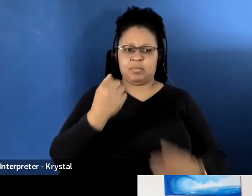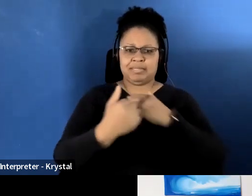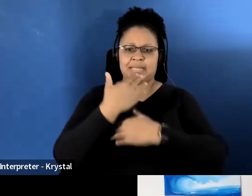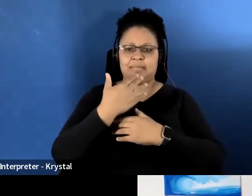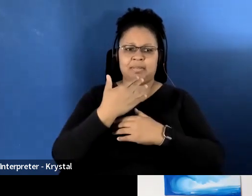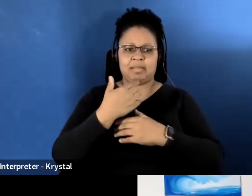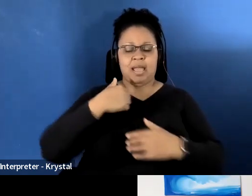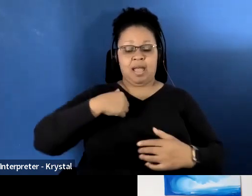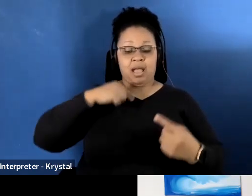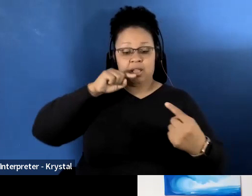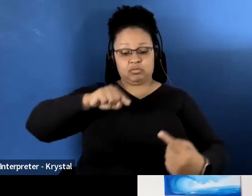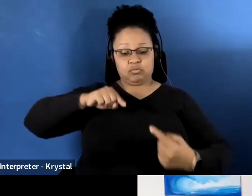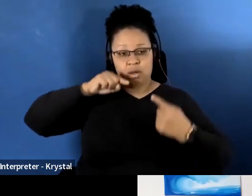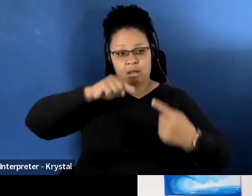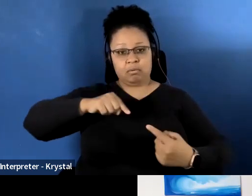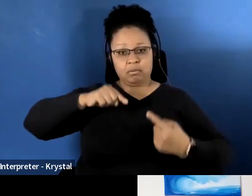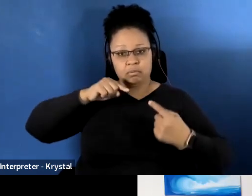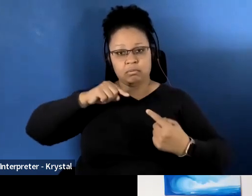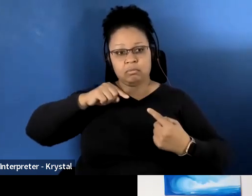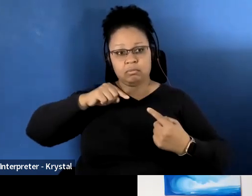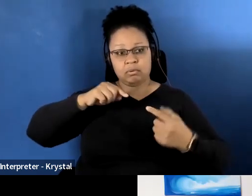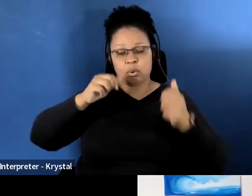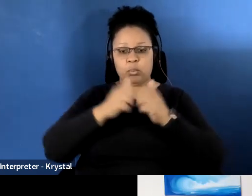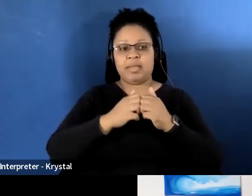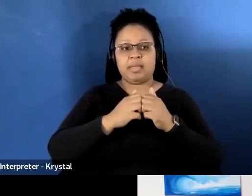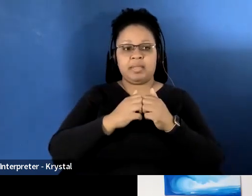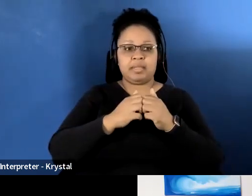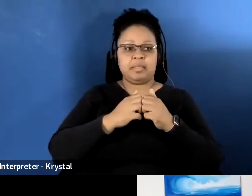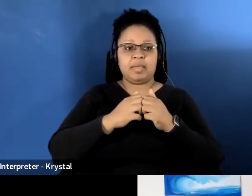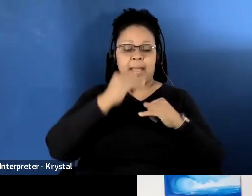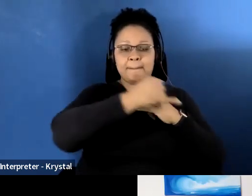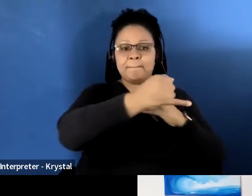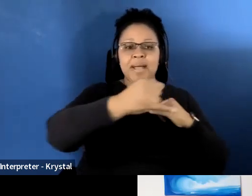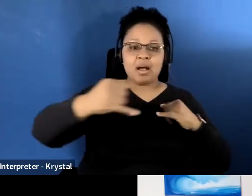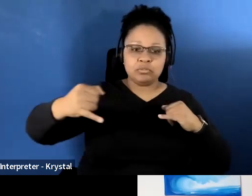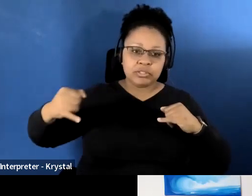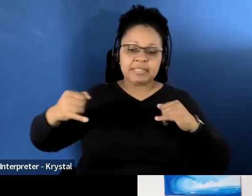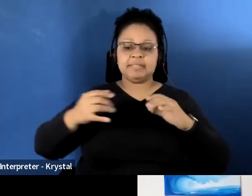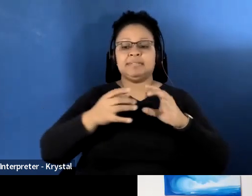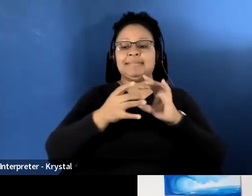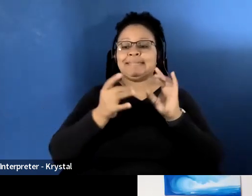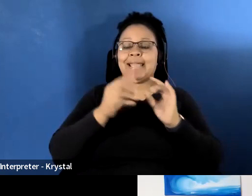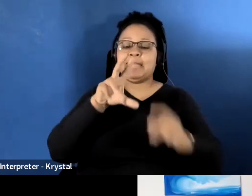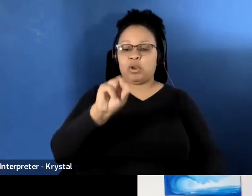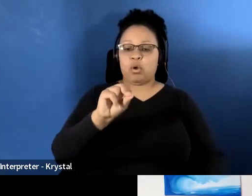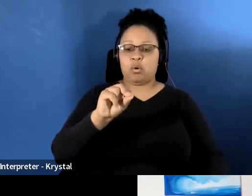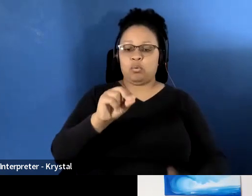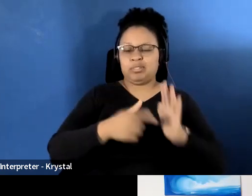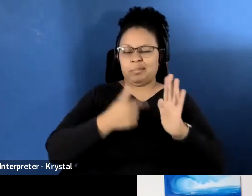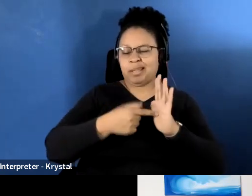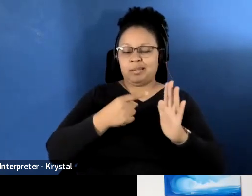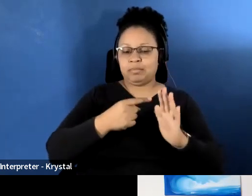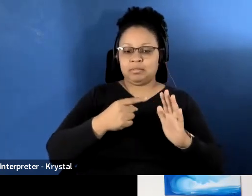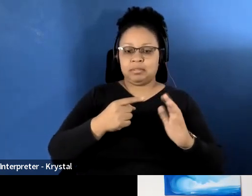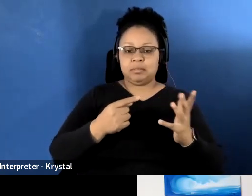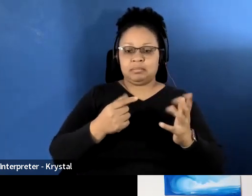I struggle with boundaries and saying no occasionally. Does anybody in the group have